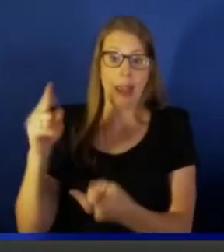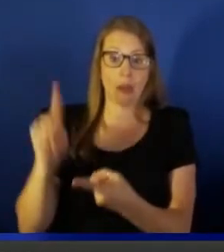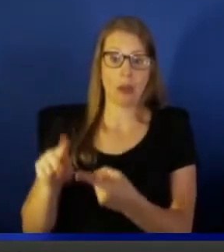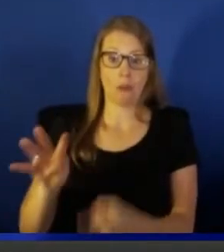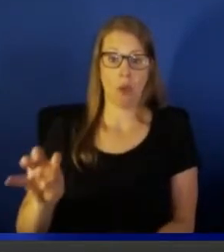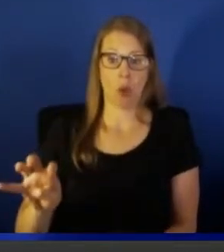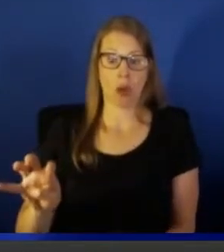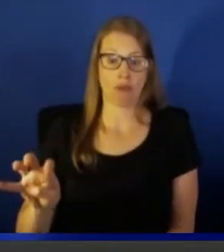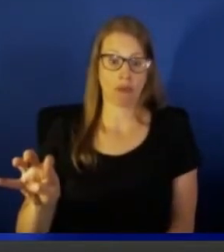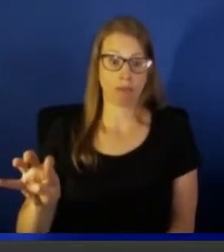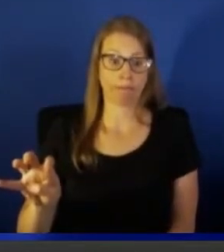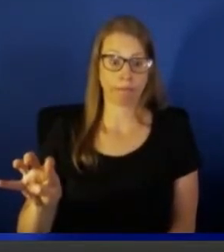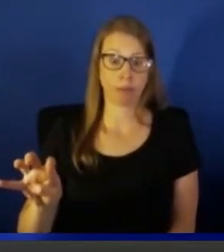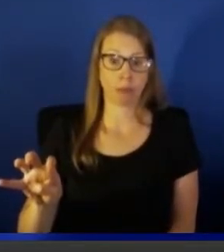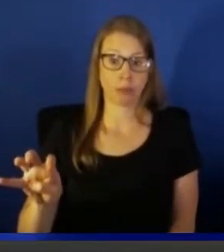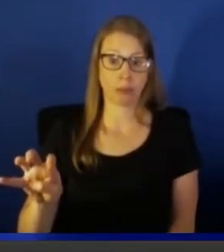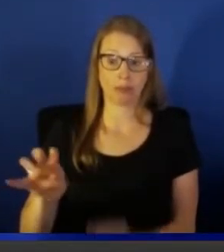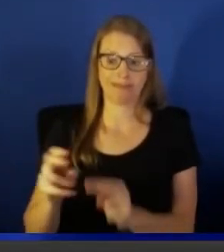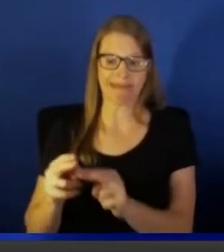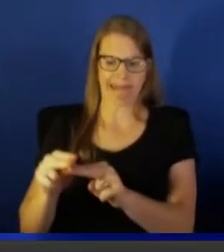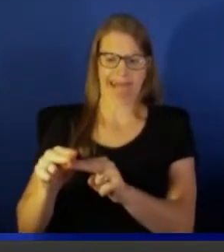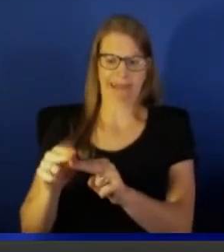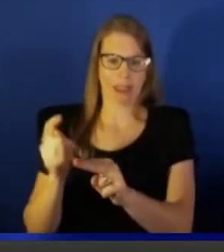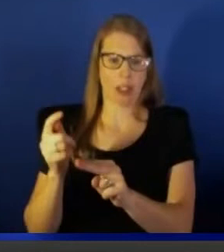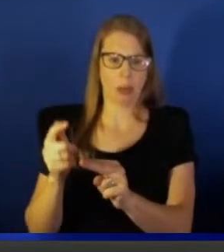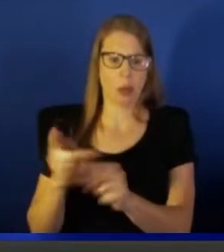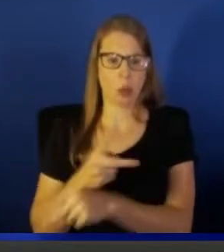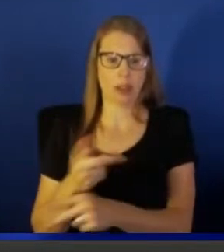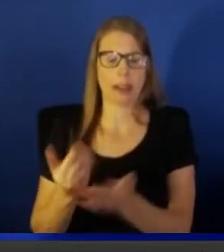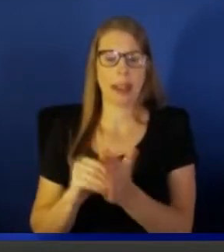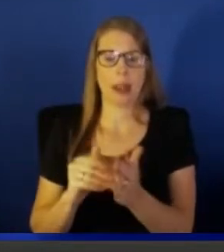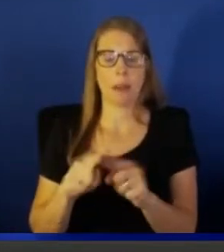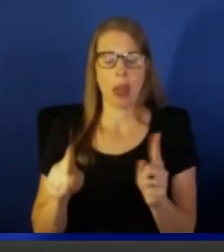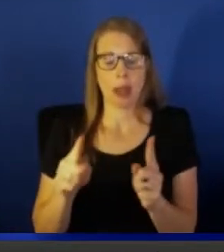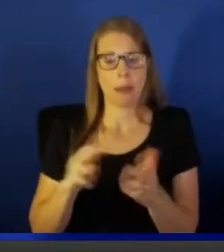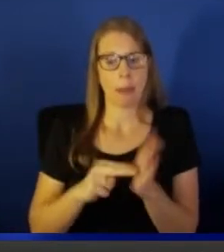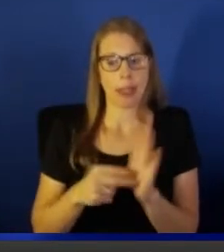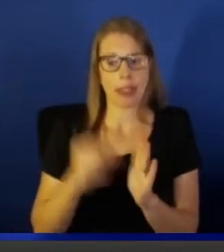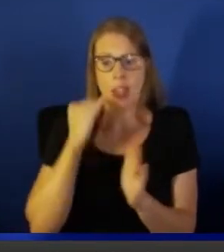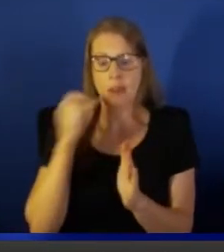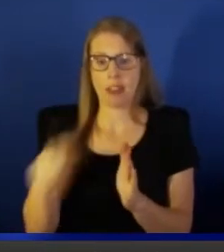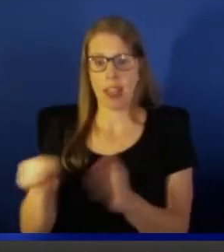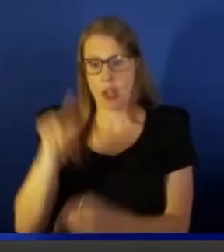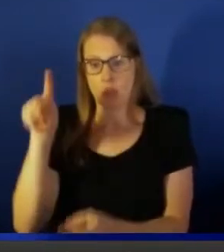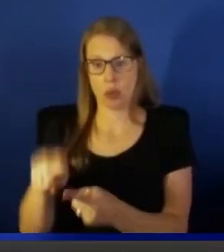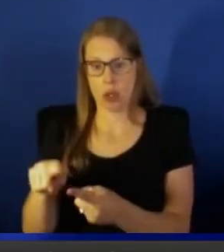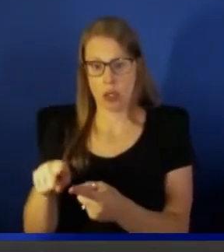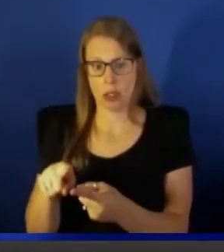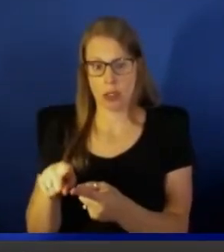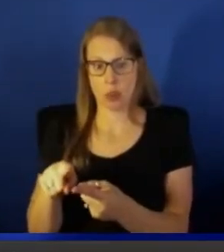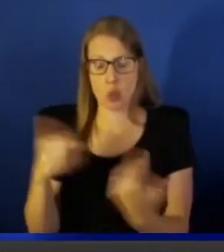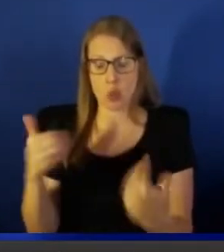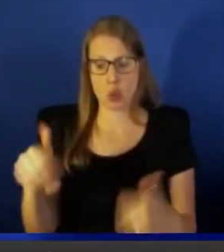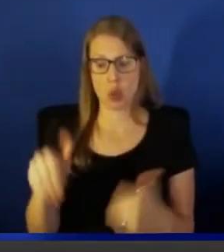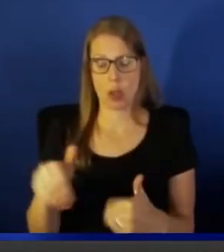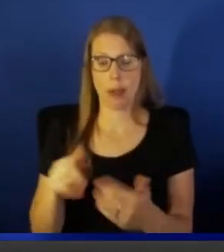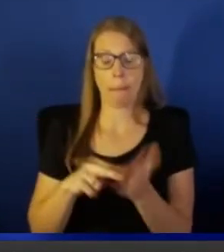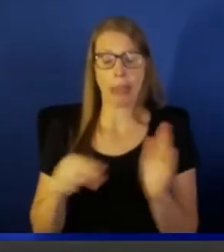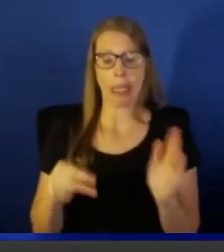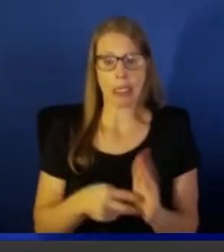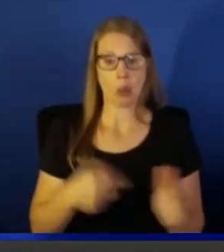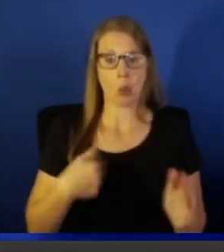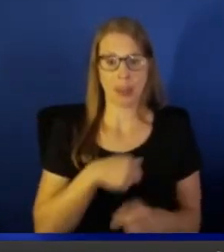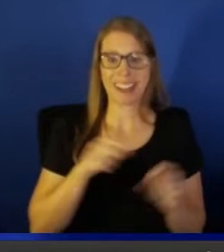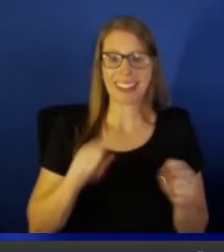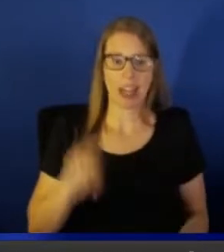that's actually inched back up. But that tells me something. If they can reduce that number so dramatically, that tells me that we can